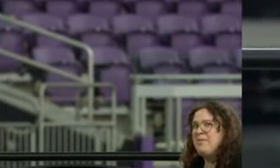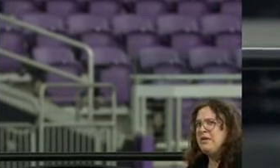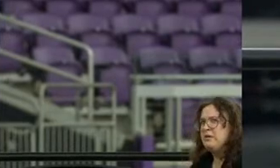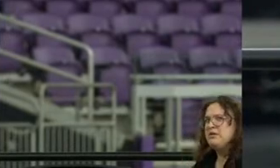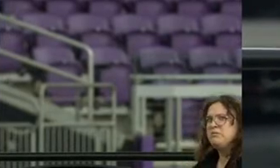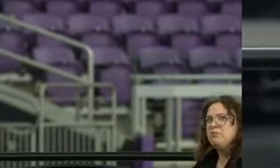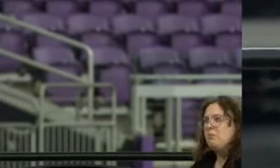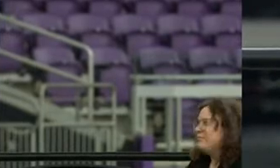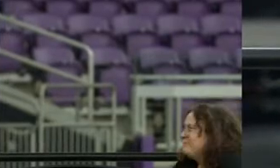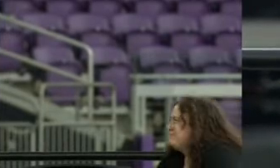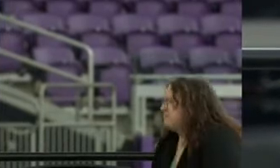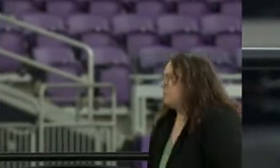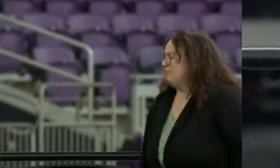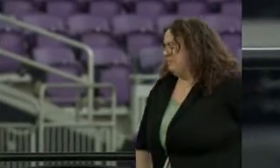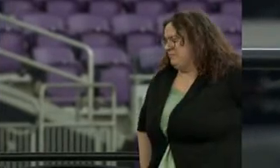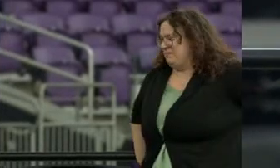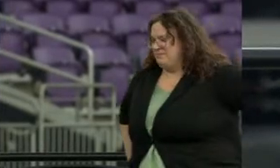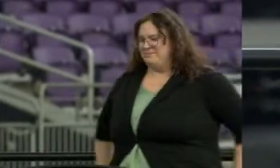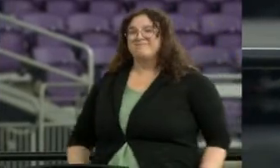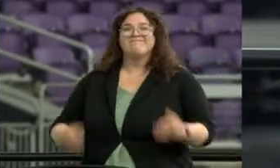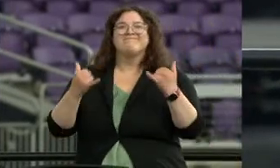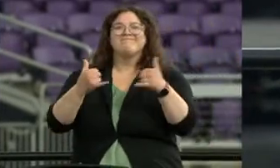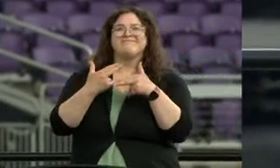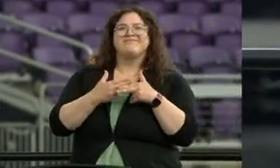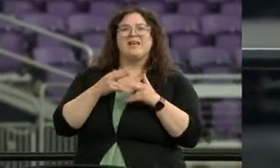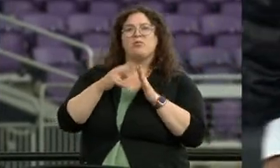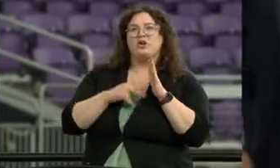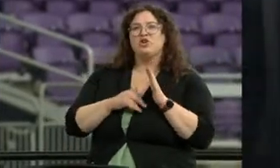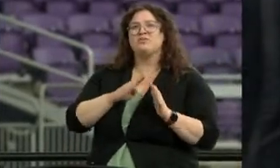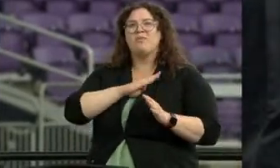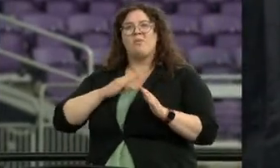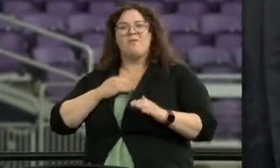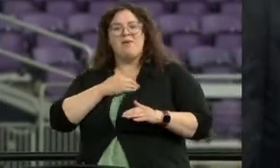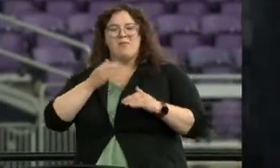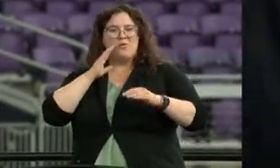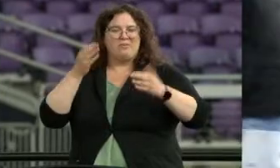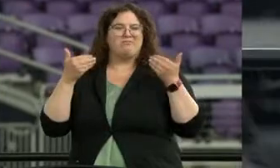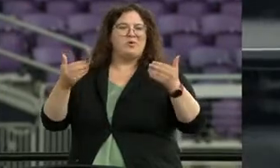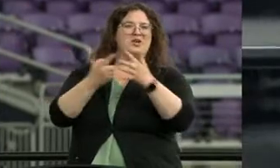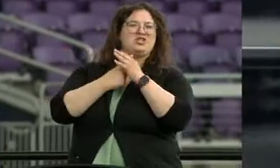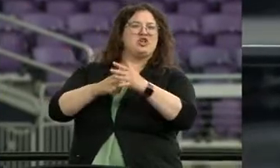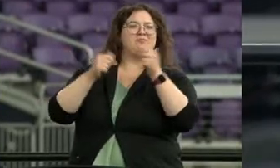With that, name readers, and board members, we will get started. Congratulations.